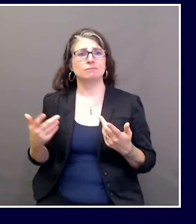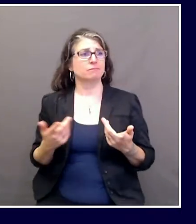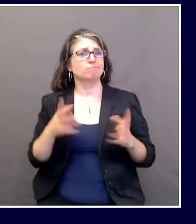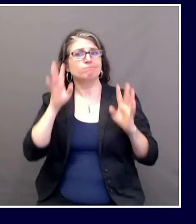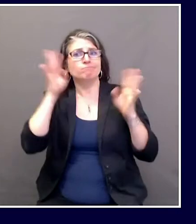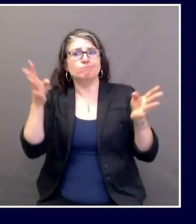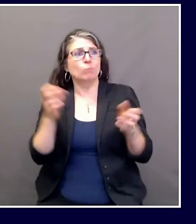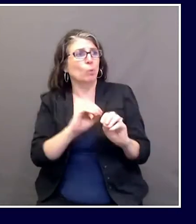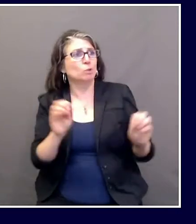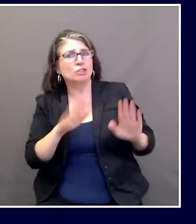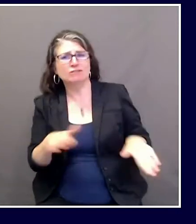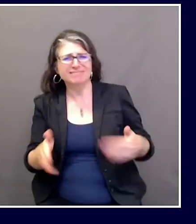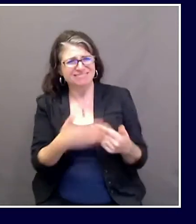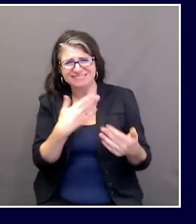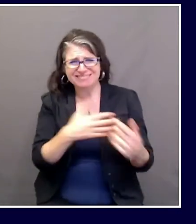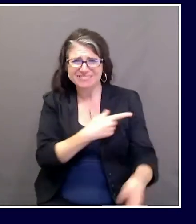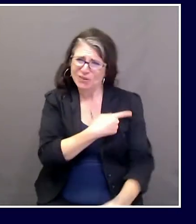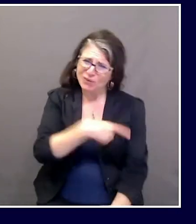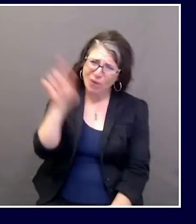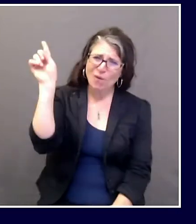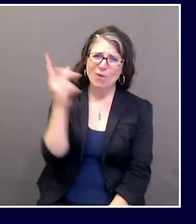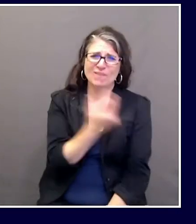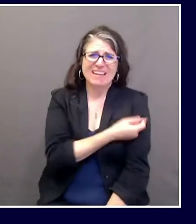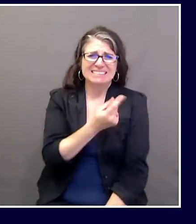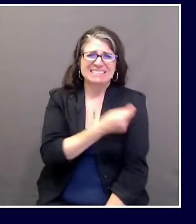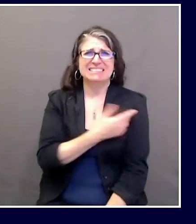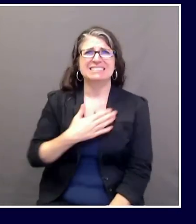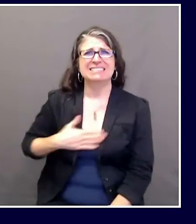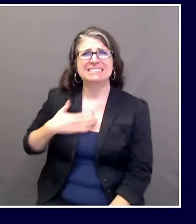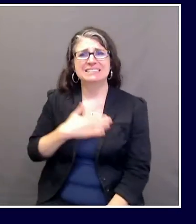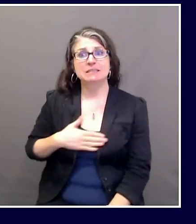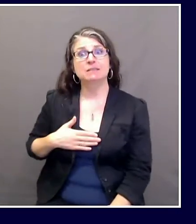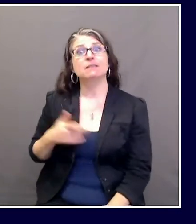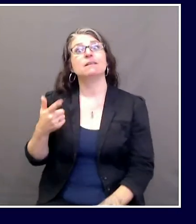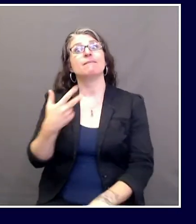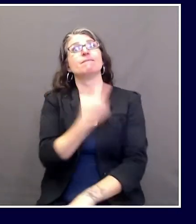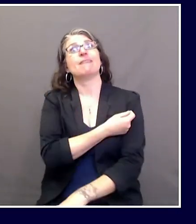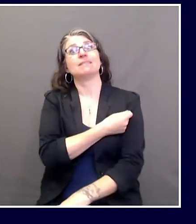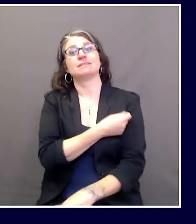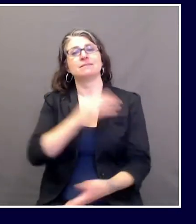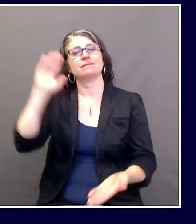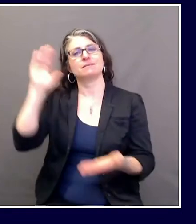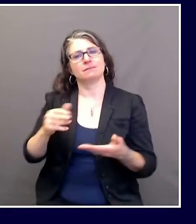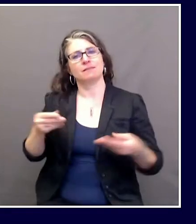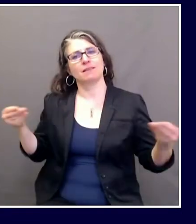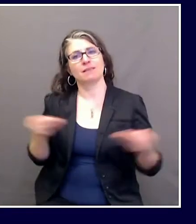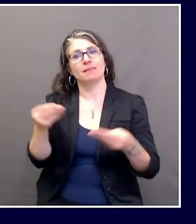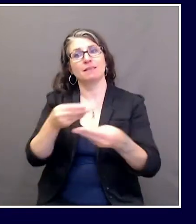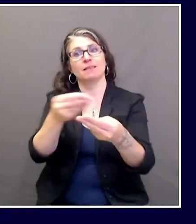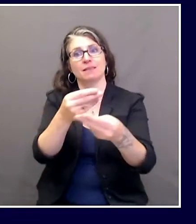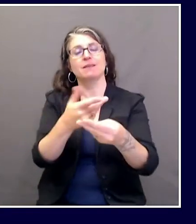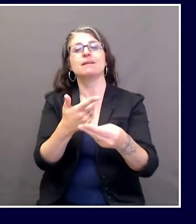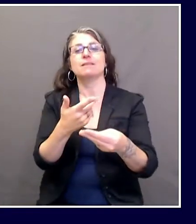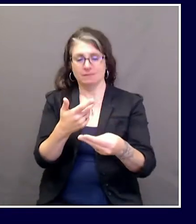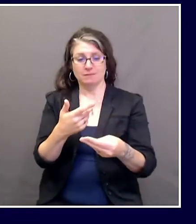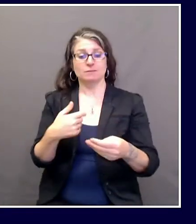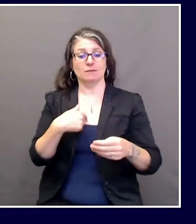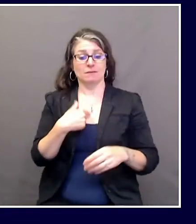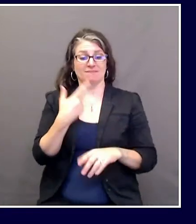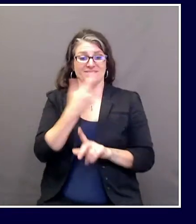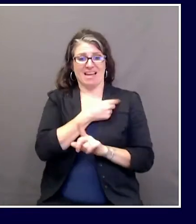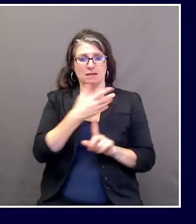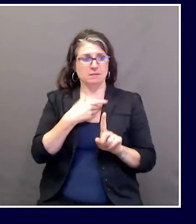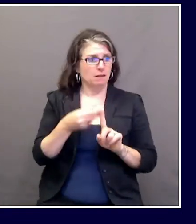vaccinated, because the less virus that's circulating, the more epidemiological dead ends there are because we've all